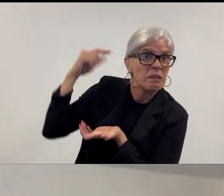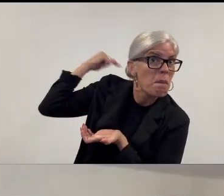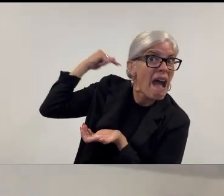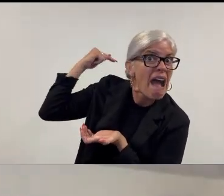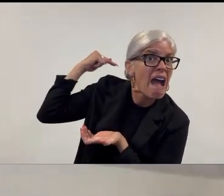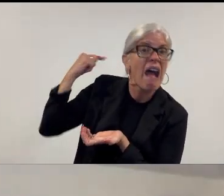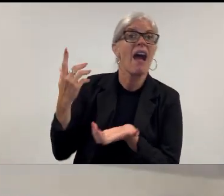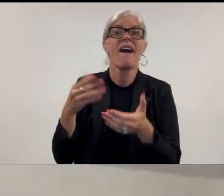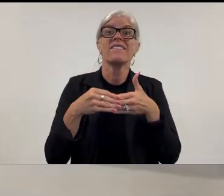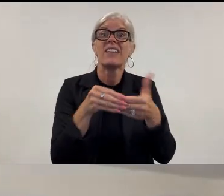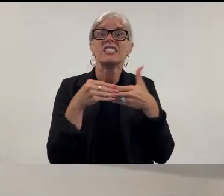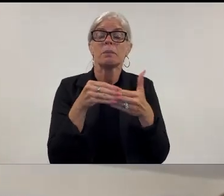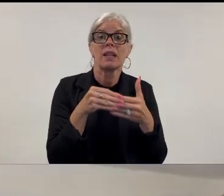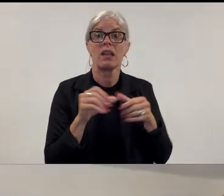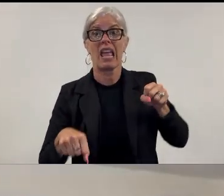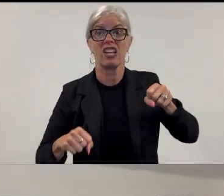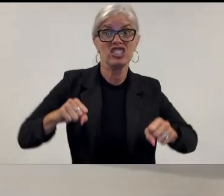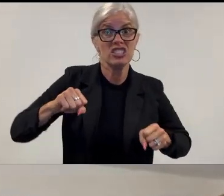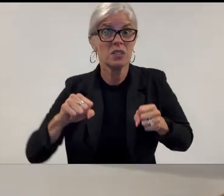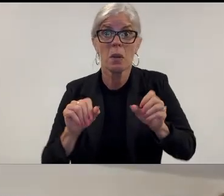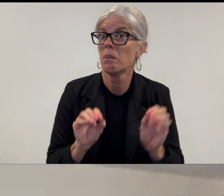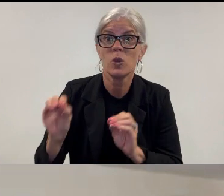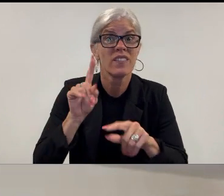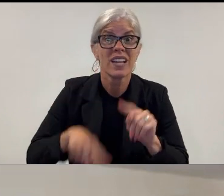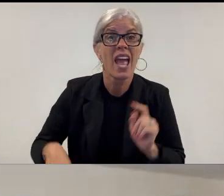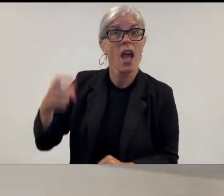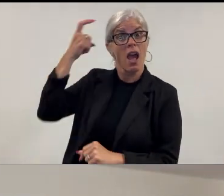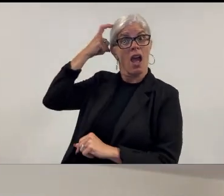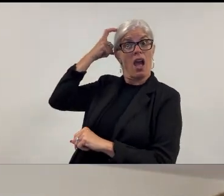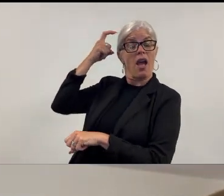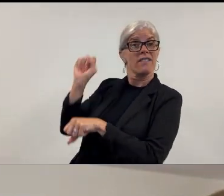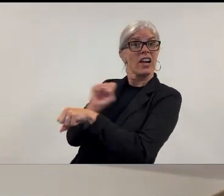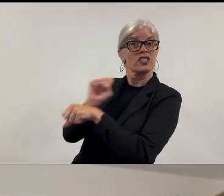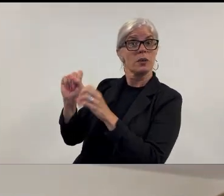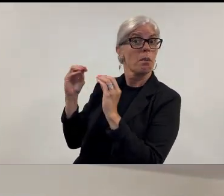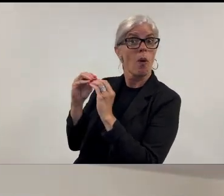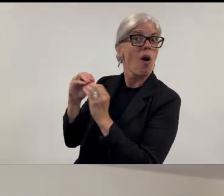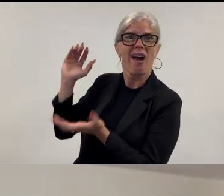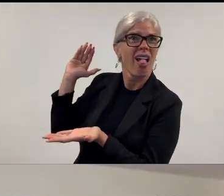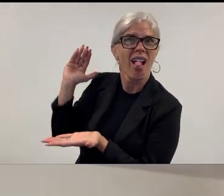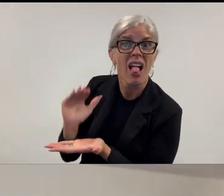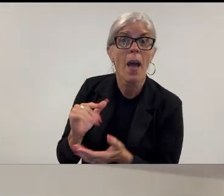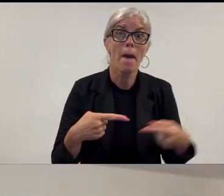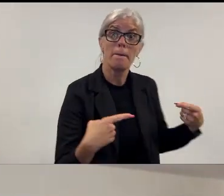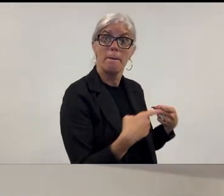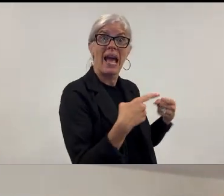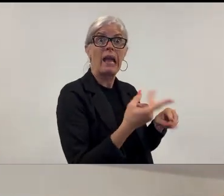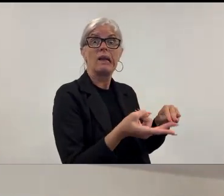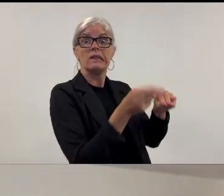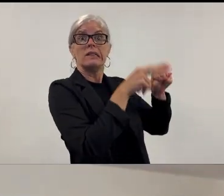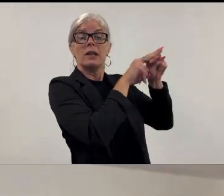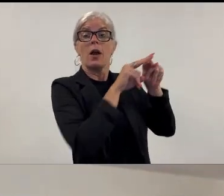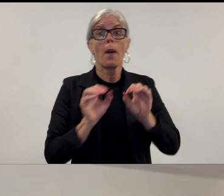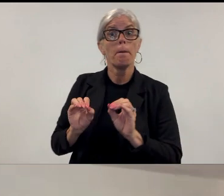myelopathies and decrease in increased spasticity, decrease in neurologic function, increase in neuropathic pain,